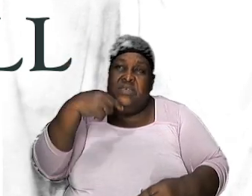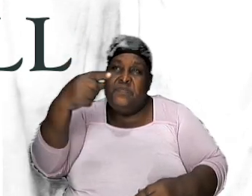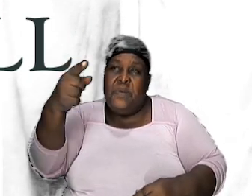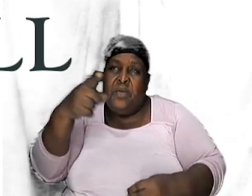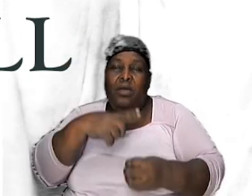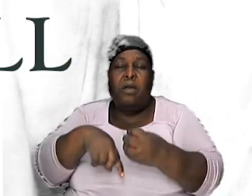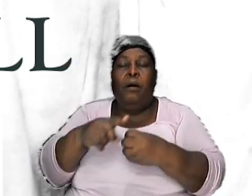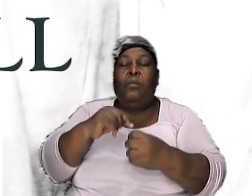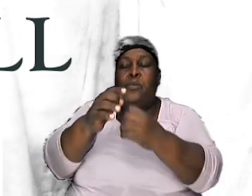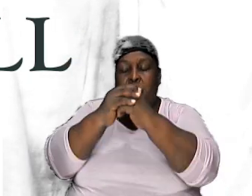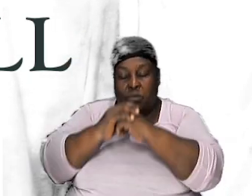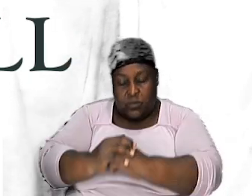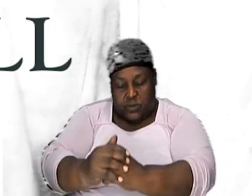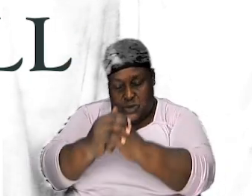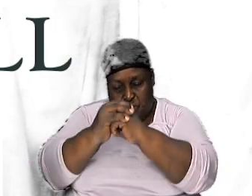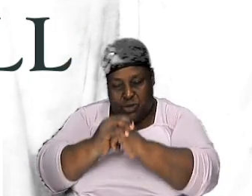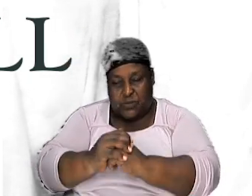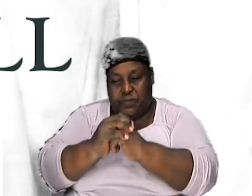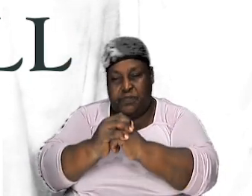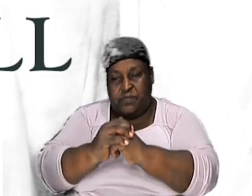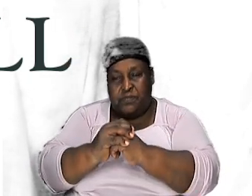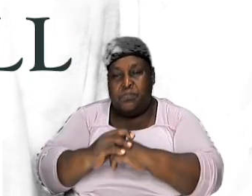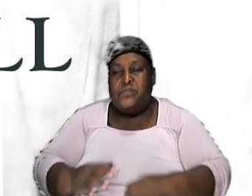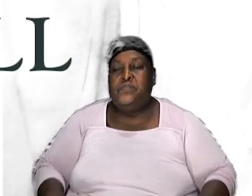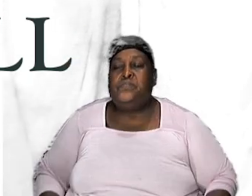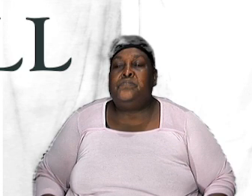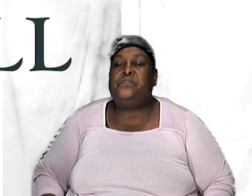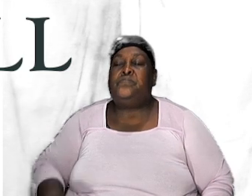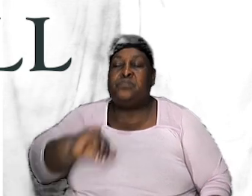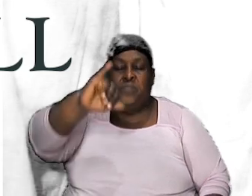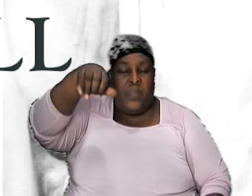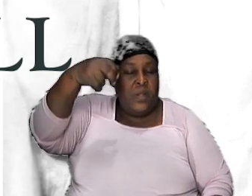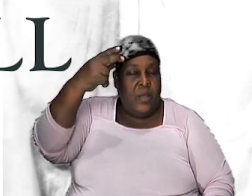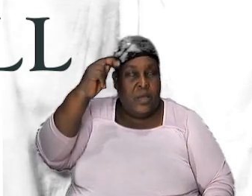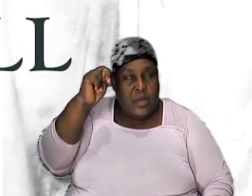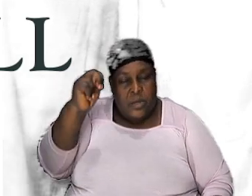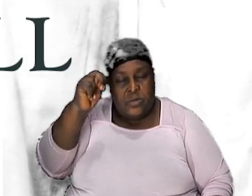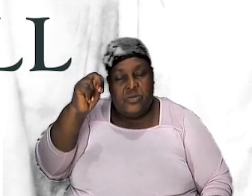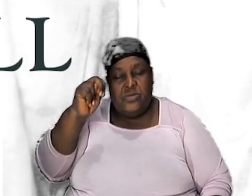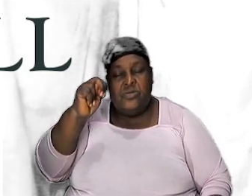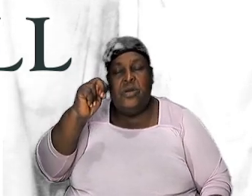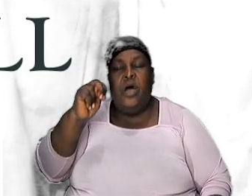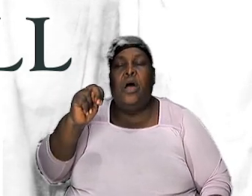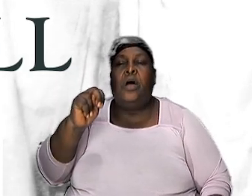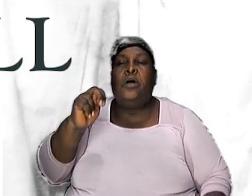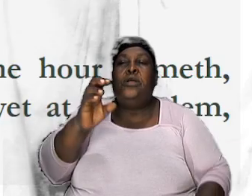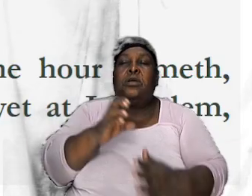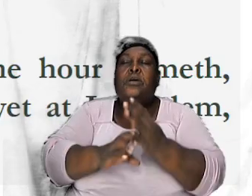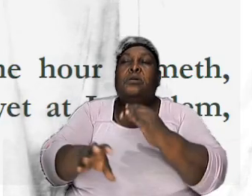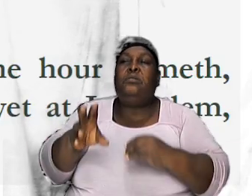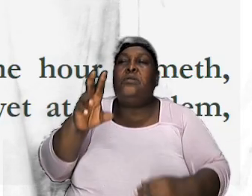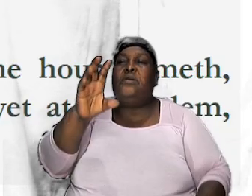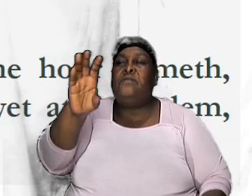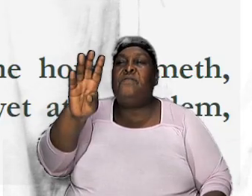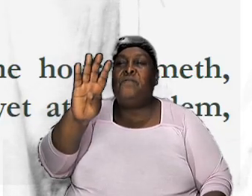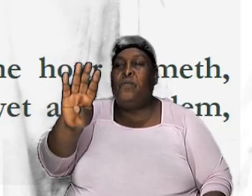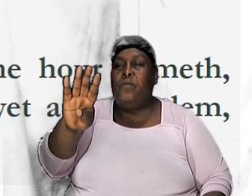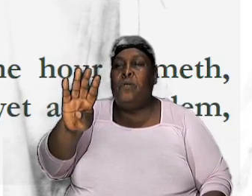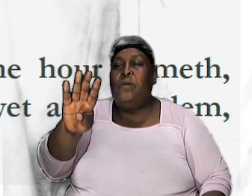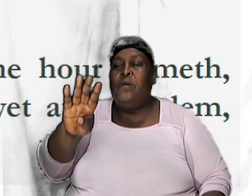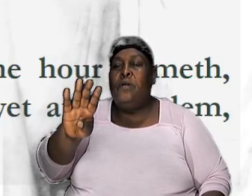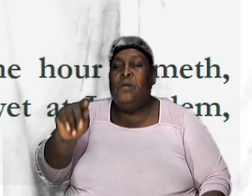worship. So let us just jump into the scripture in St. John chapter 4 from verse 19 to